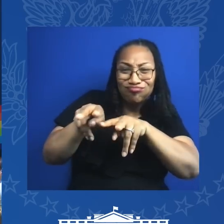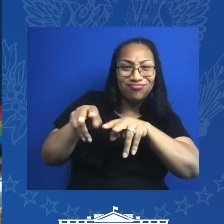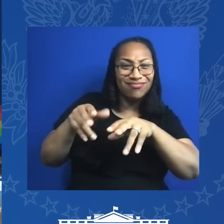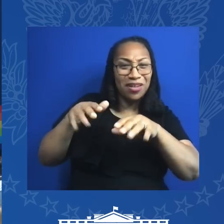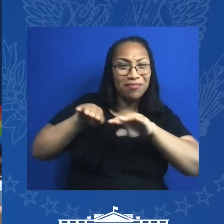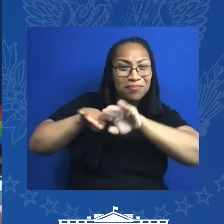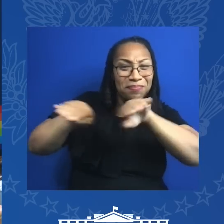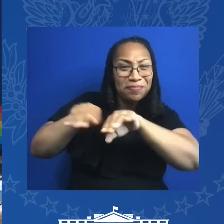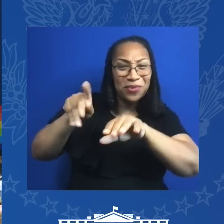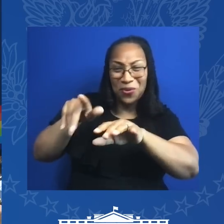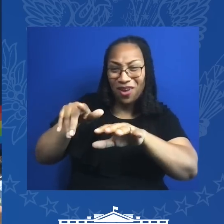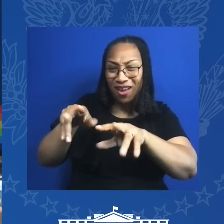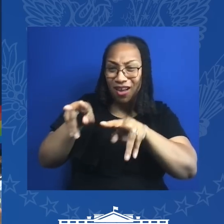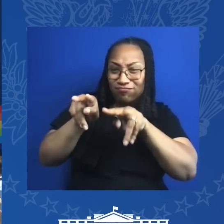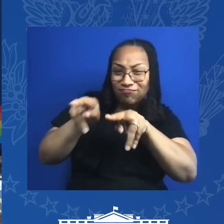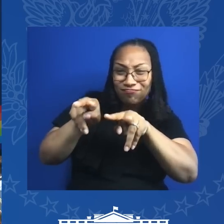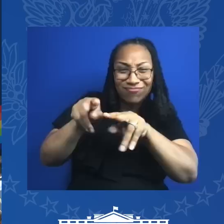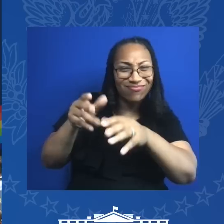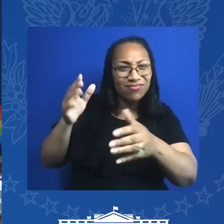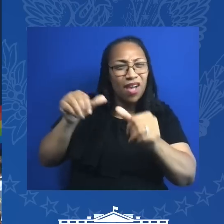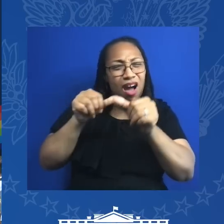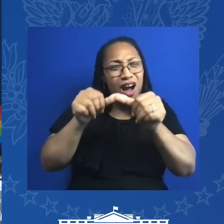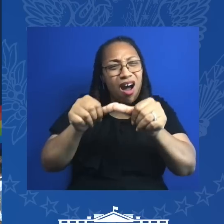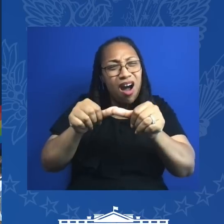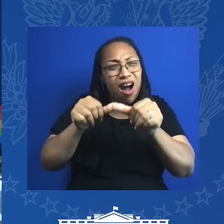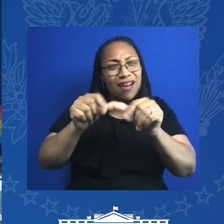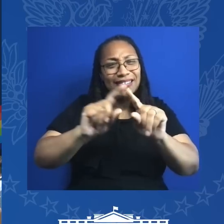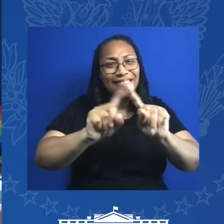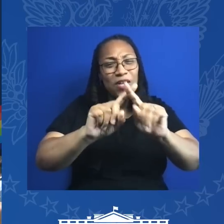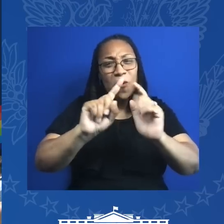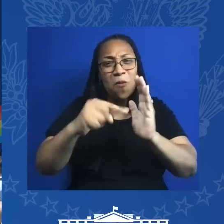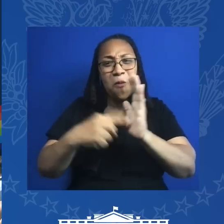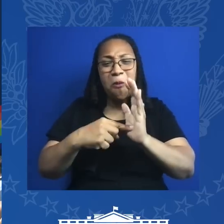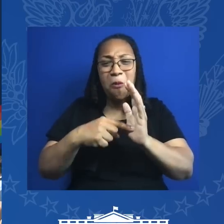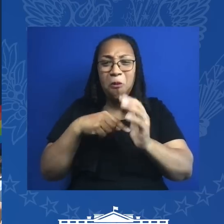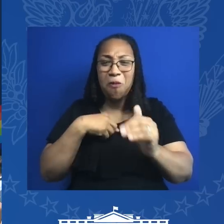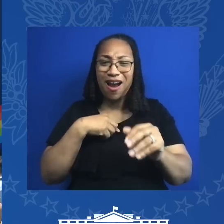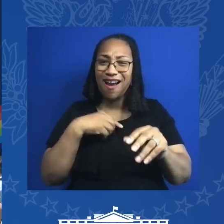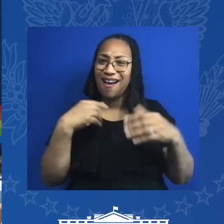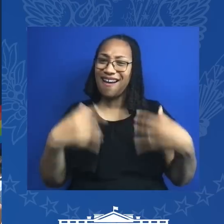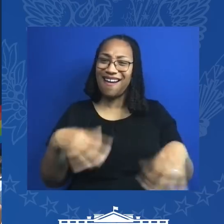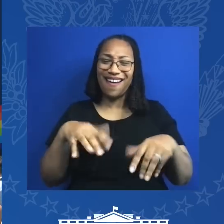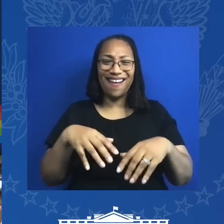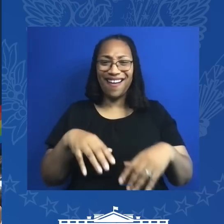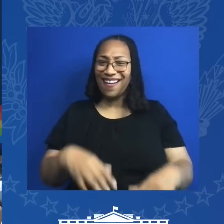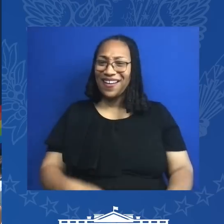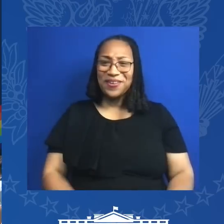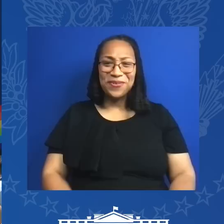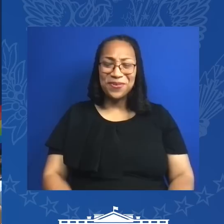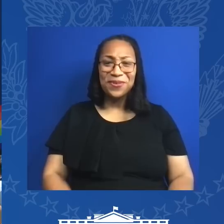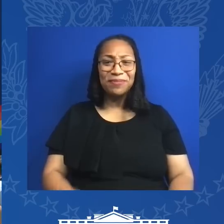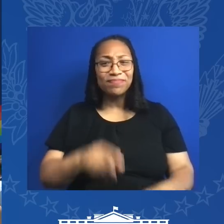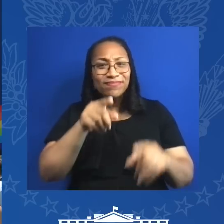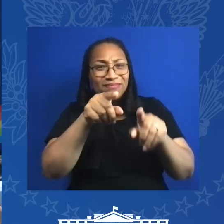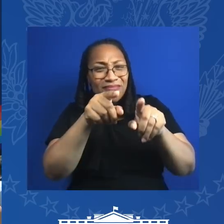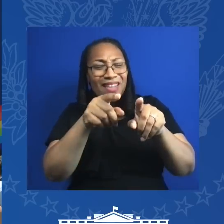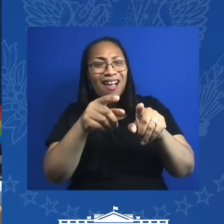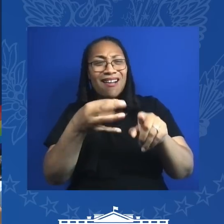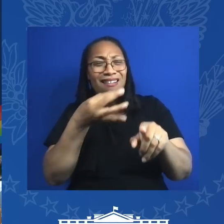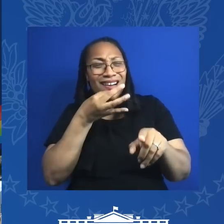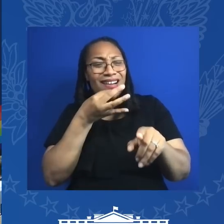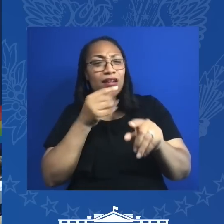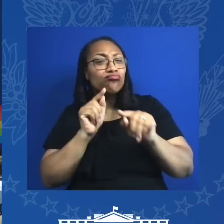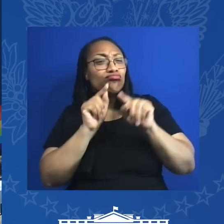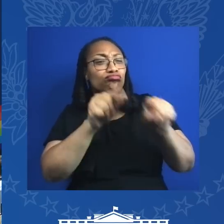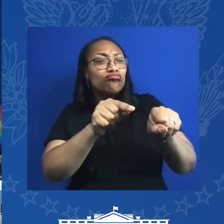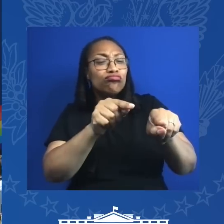who drop off meals when someone is sick. All of us wants what everyone else wants, the chance